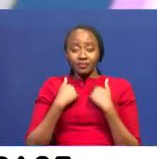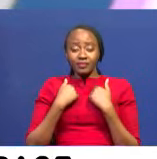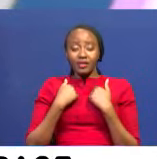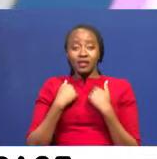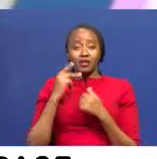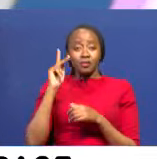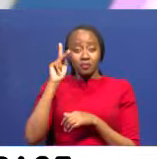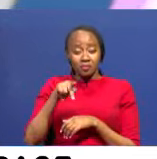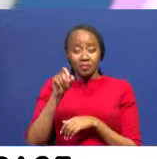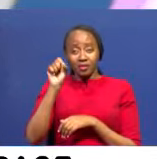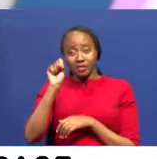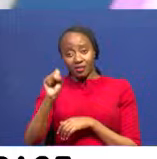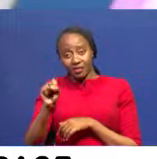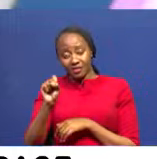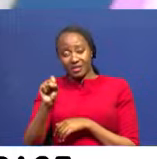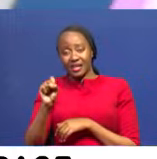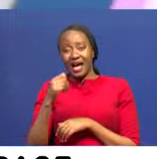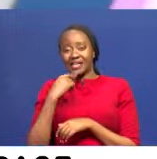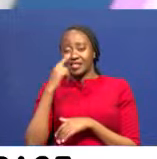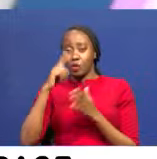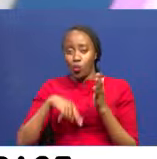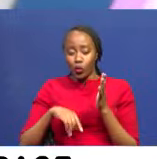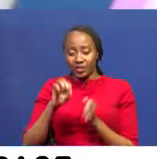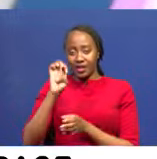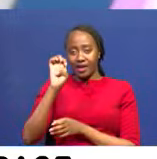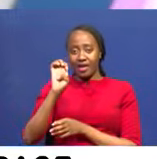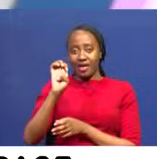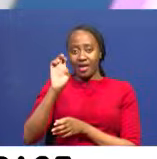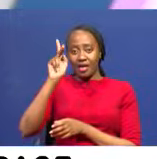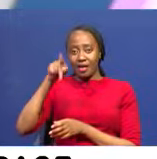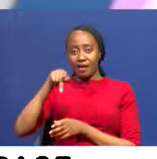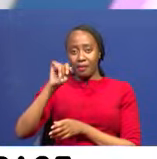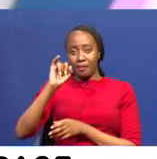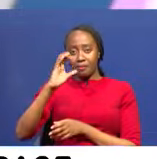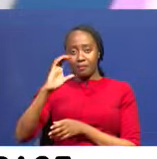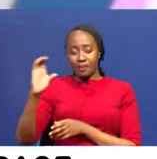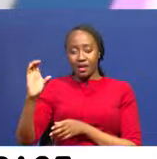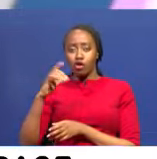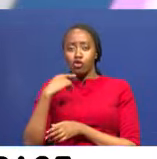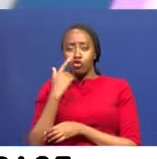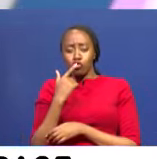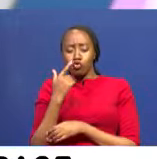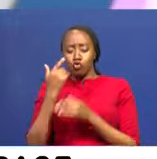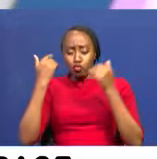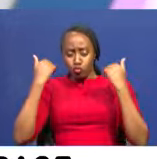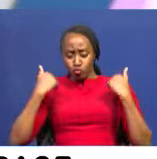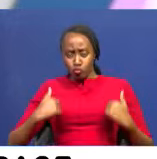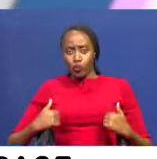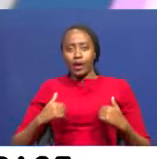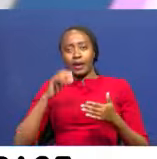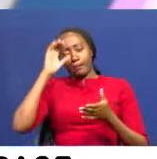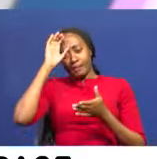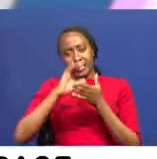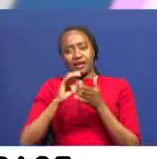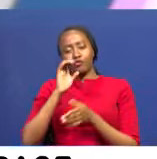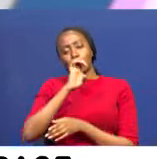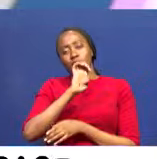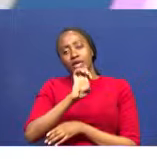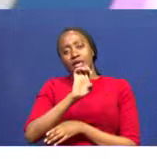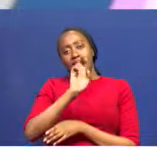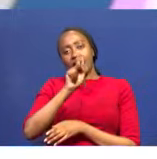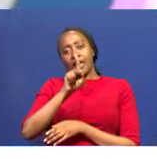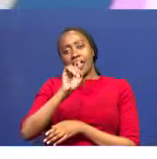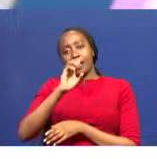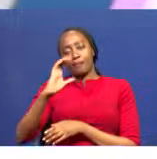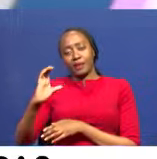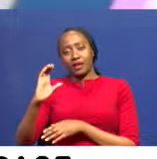Pharmaceutical Society, we talk about EPIC. So EPIC has to do with who we believe we are, because we believe we are EPIC as pharmacists.